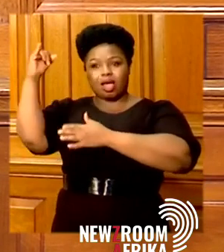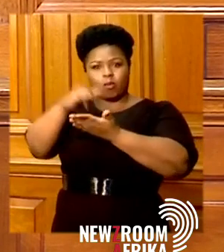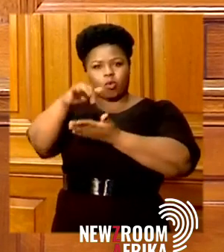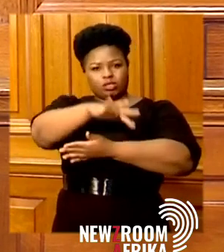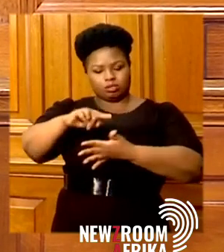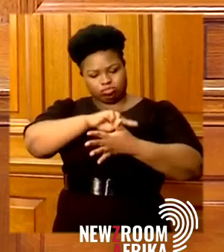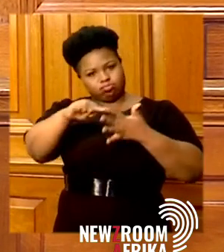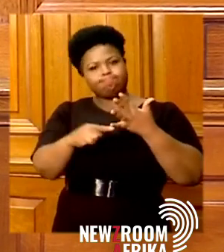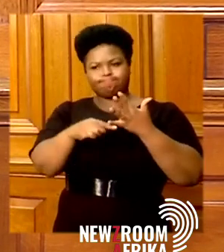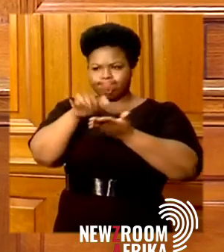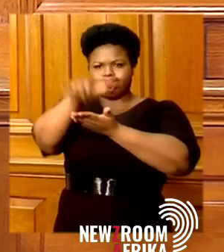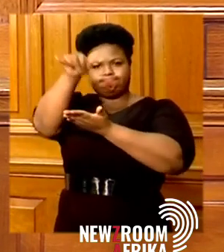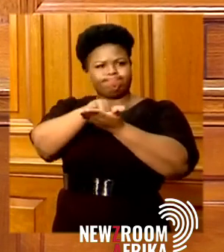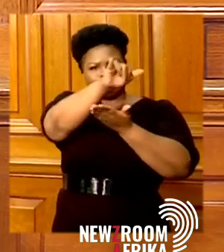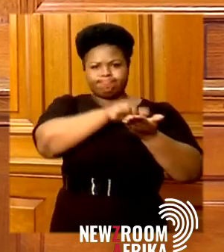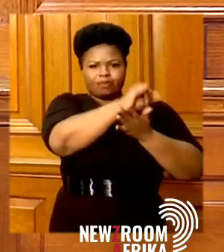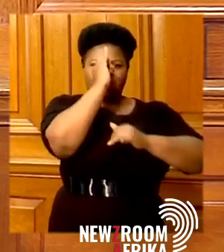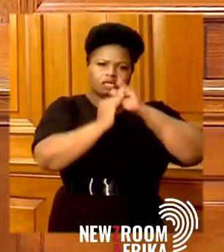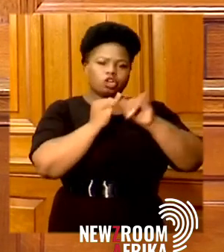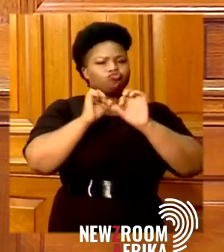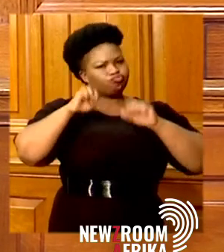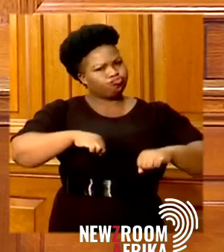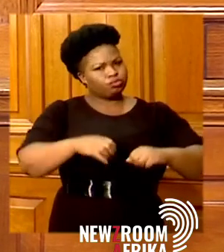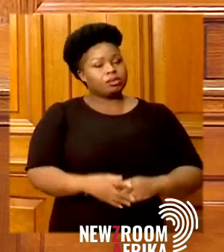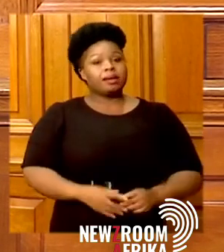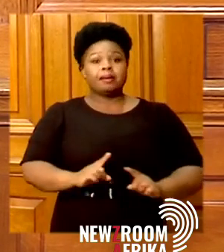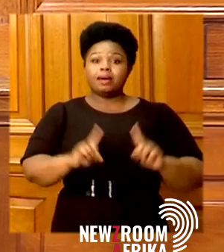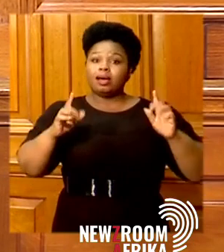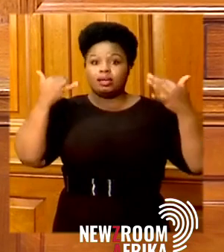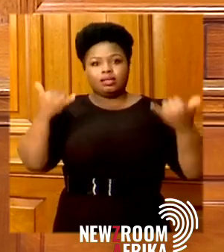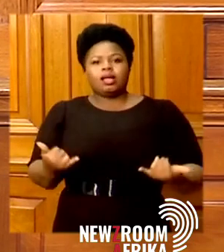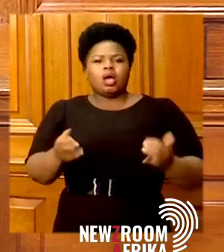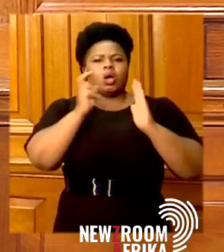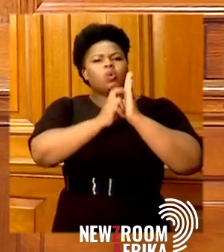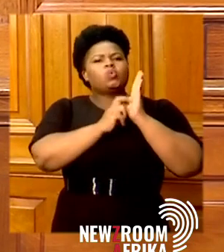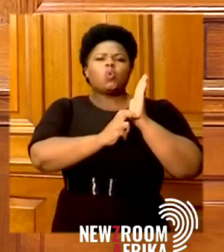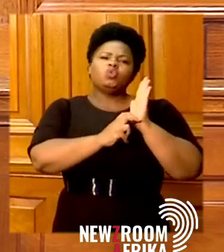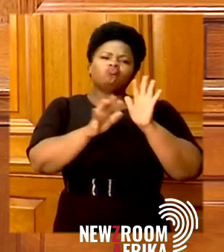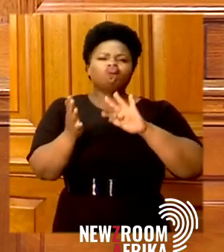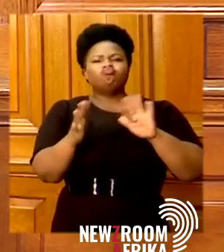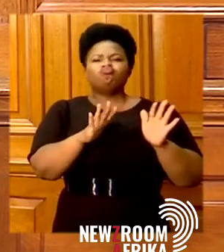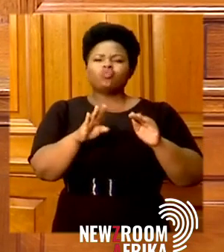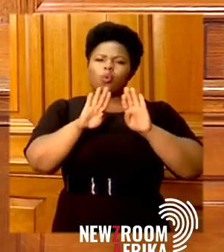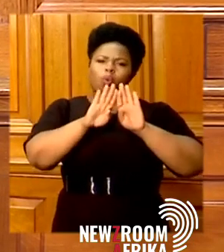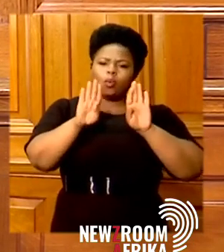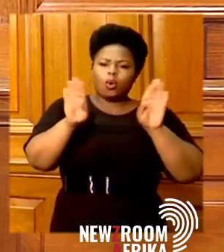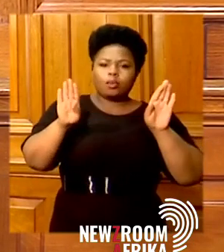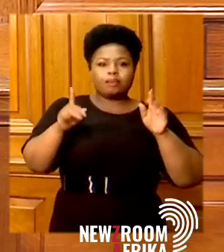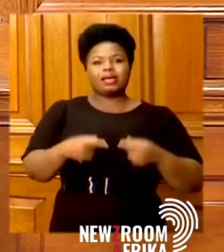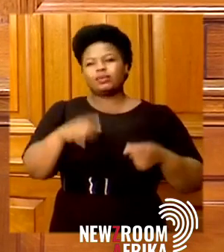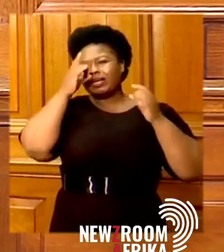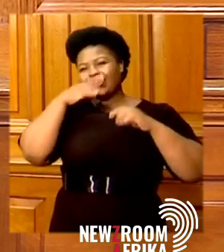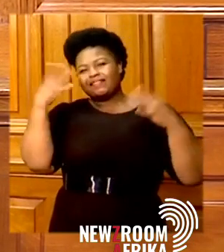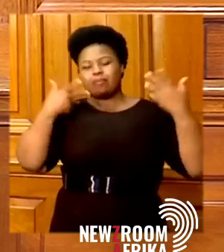As we ease restrictions, we cannot let our guard down. The few remaining